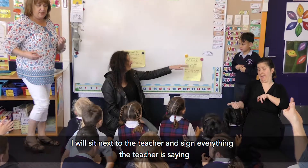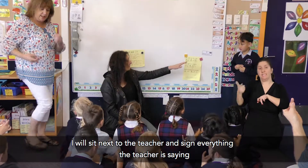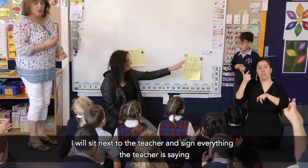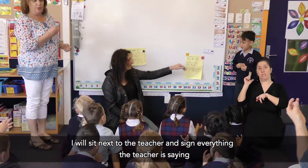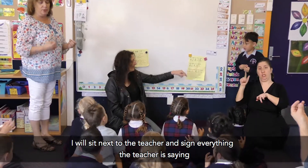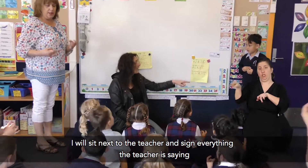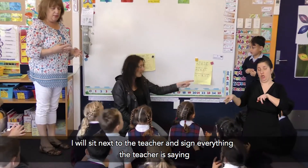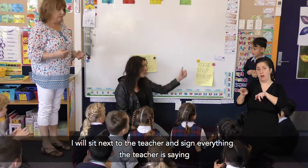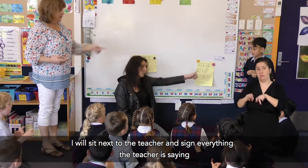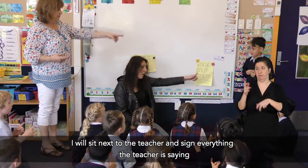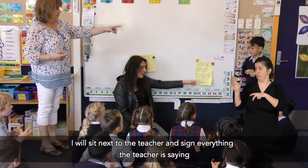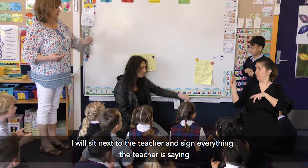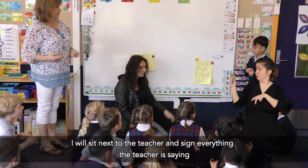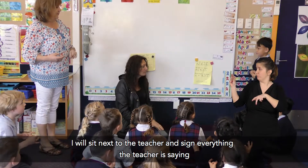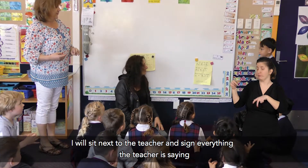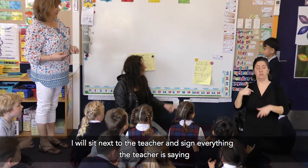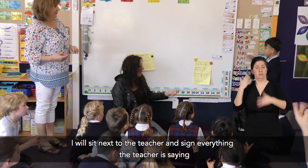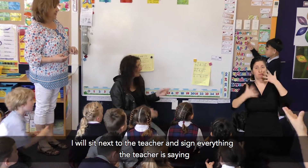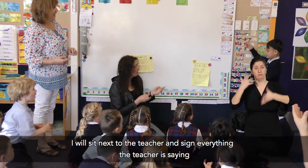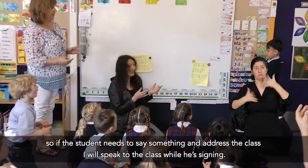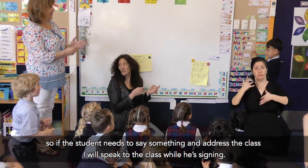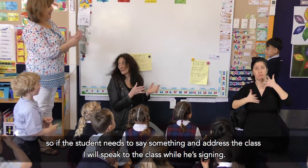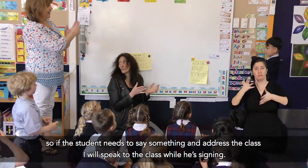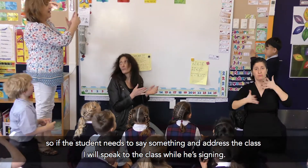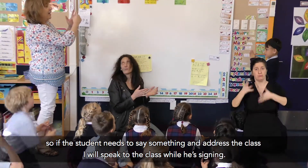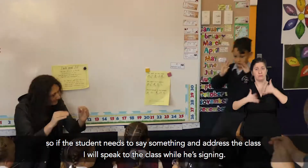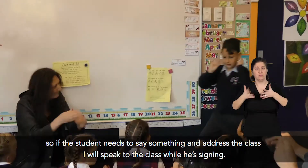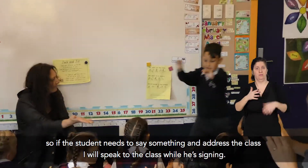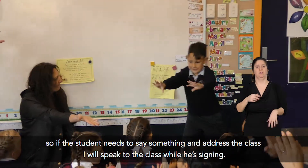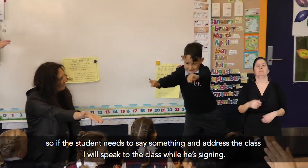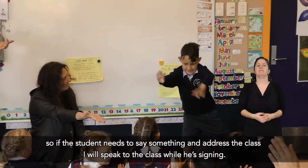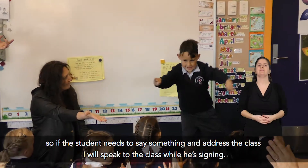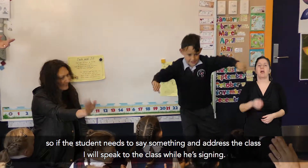will sit next to the teacher and sign everything the teacher is saying. So